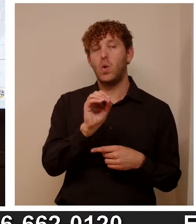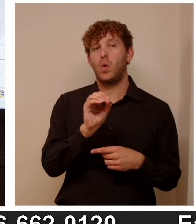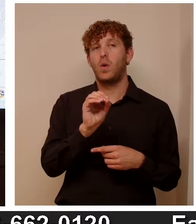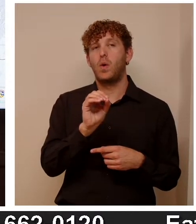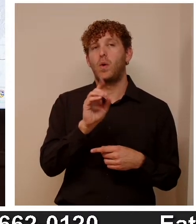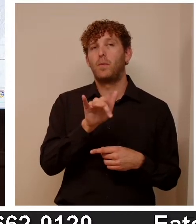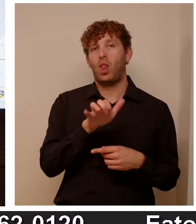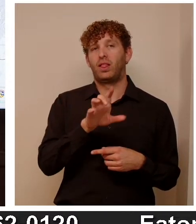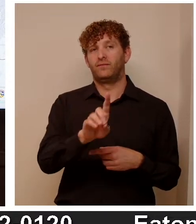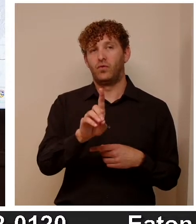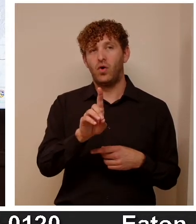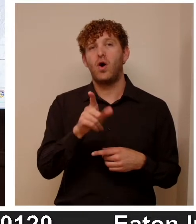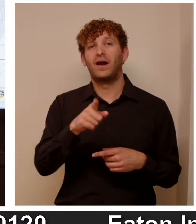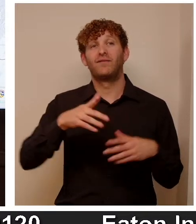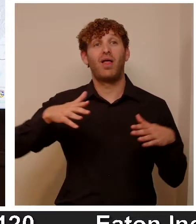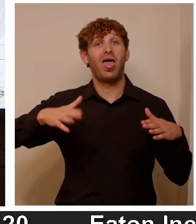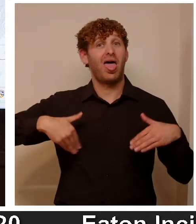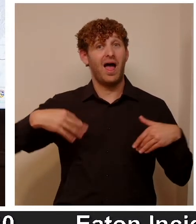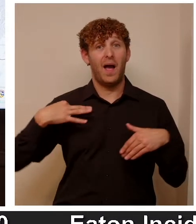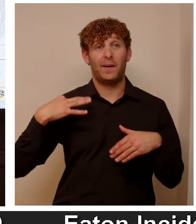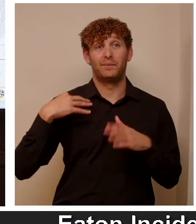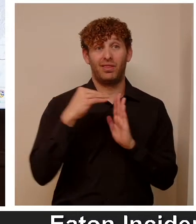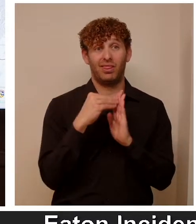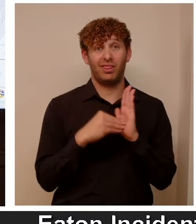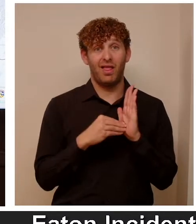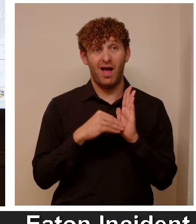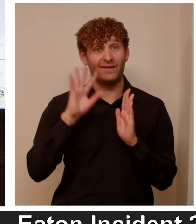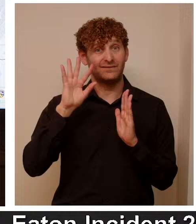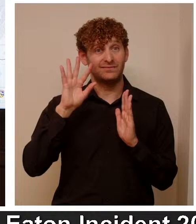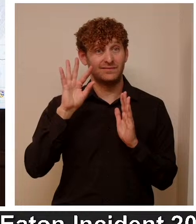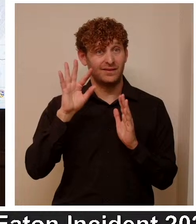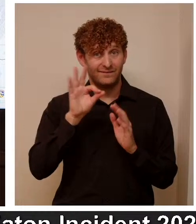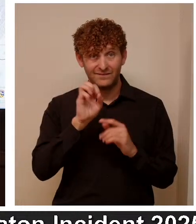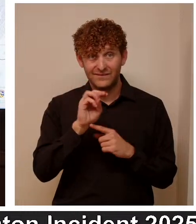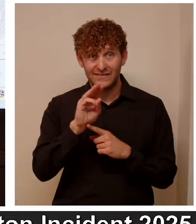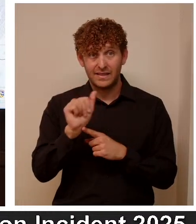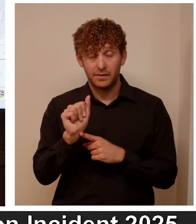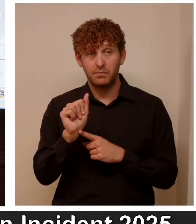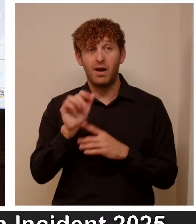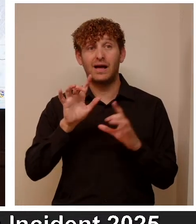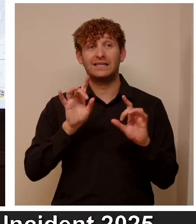FEMA assistance, you can do that on disasterassistance.gov by calling